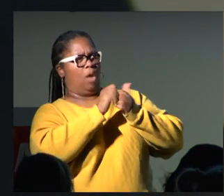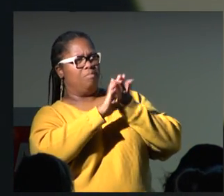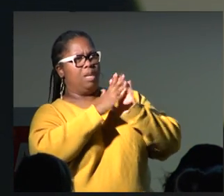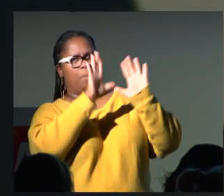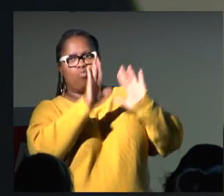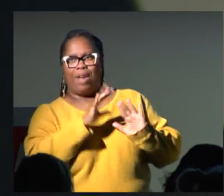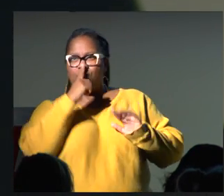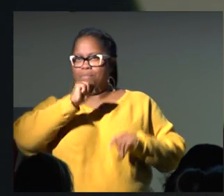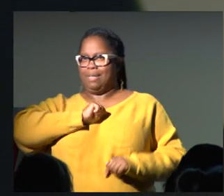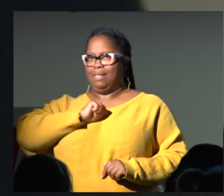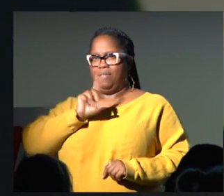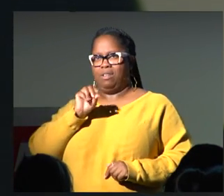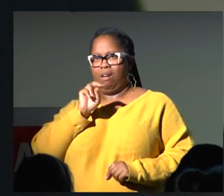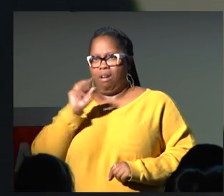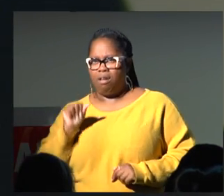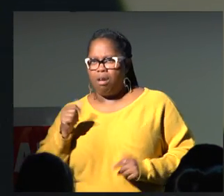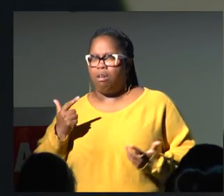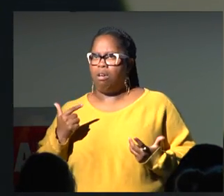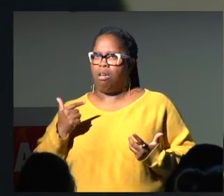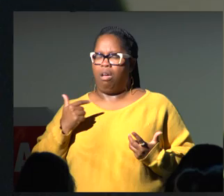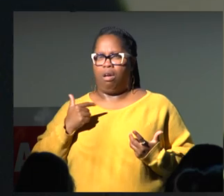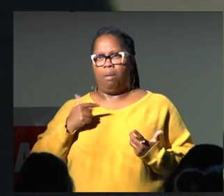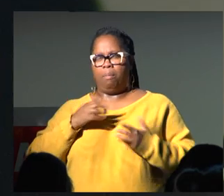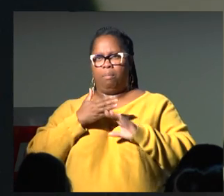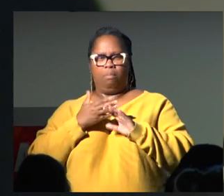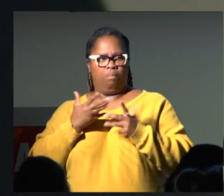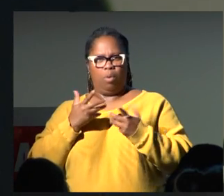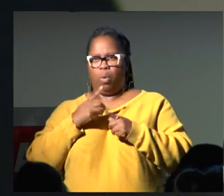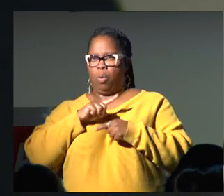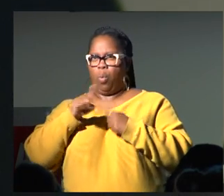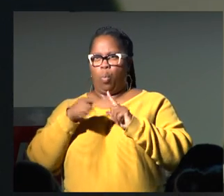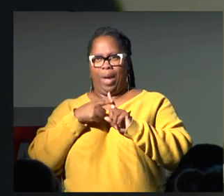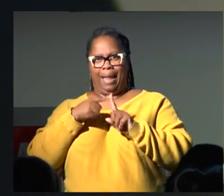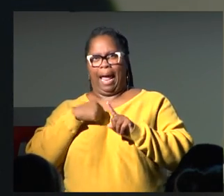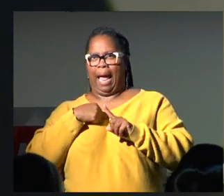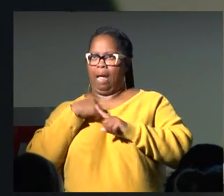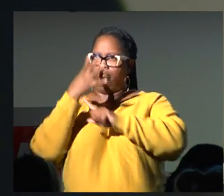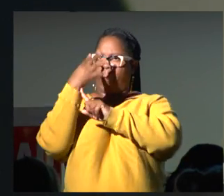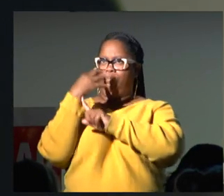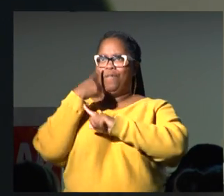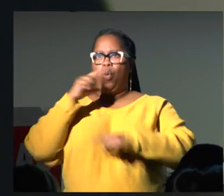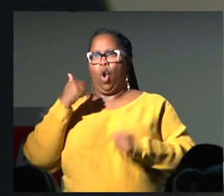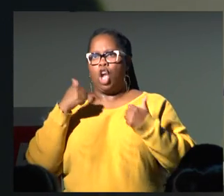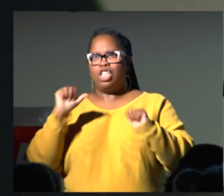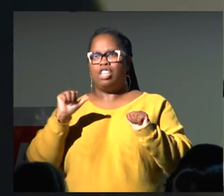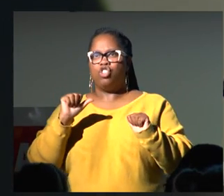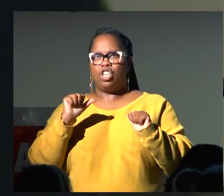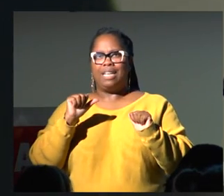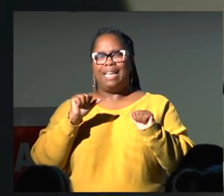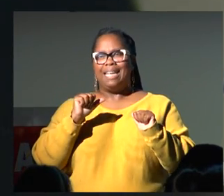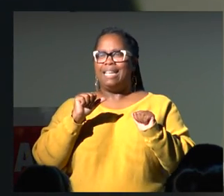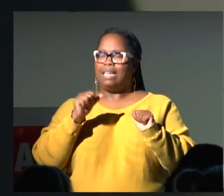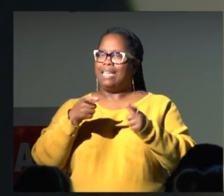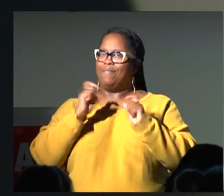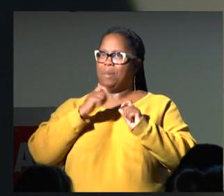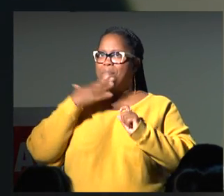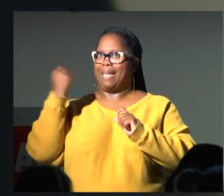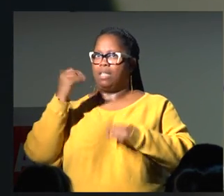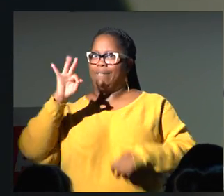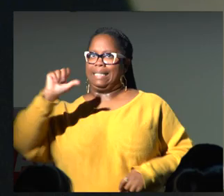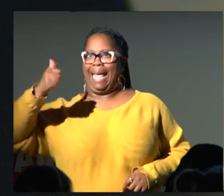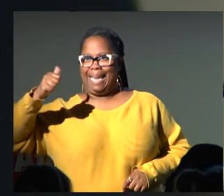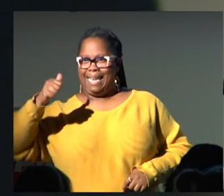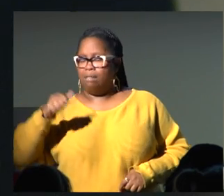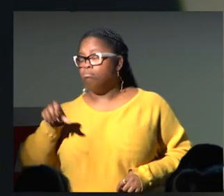Donna, right? The 10, I get a grade when Quinn puts me on tape for an audition, he gives me a mark out of 10 for the audition. Yes. Every time. I